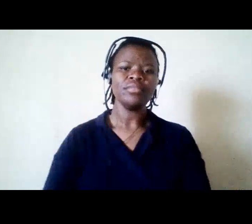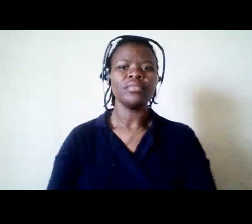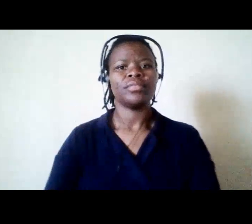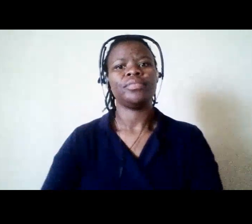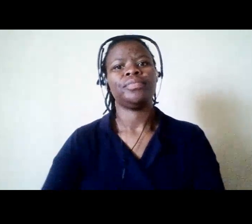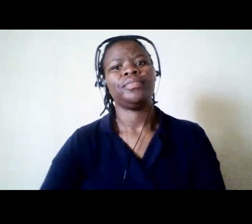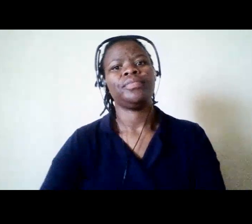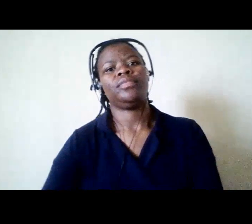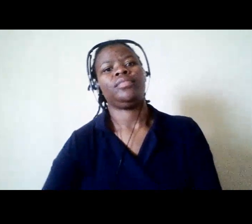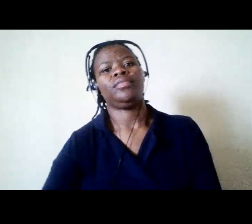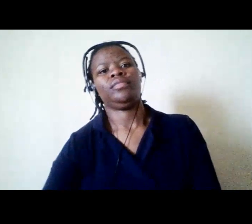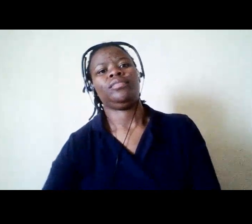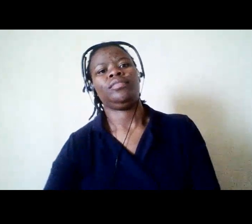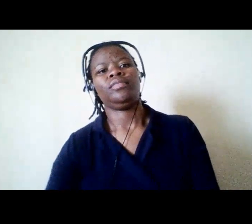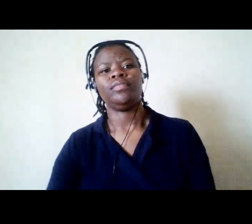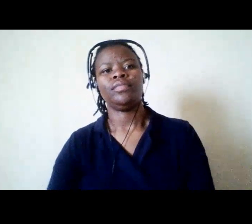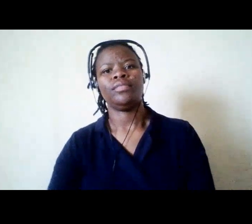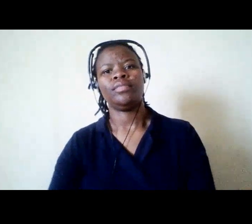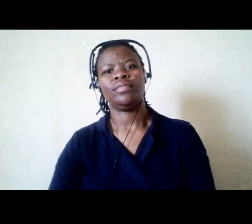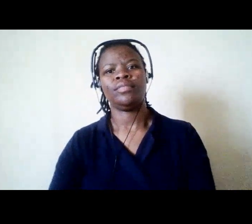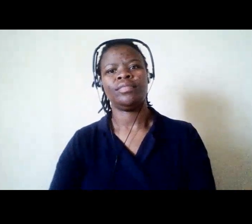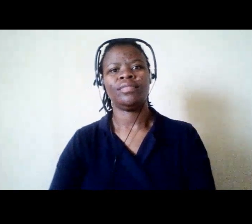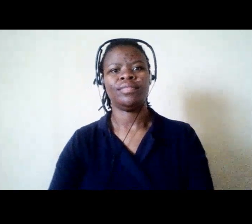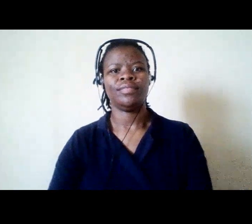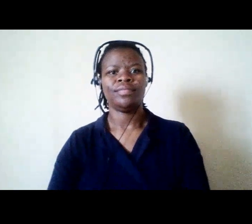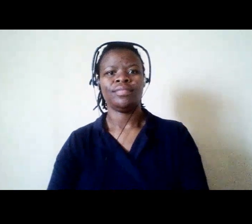I think it's more than 2 cents. Alice?